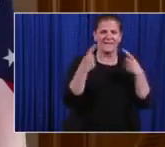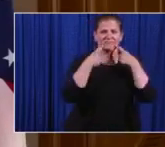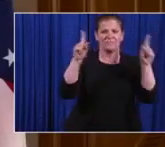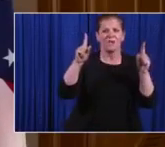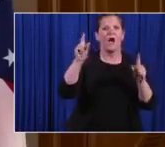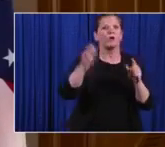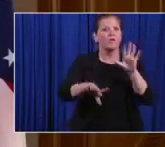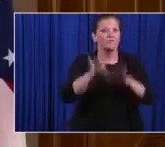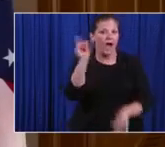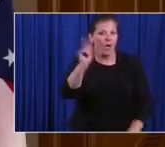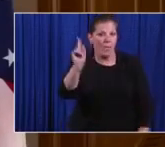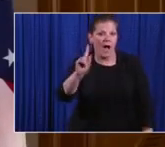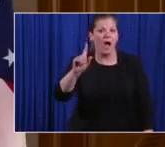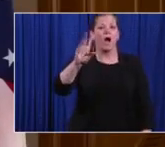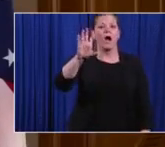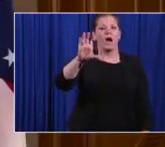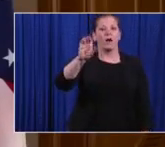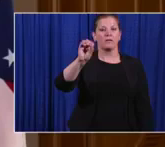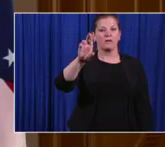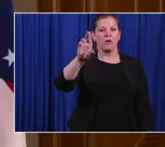coronavirus.ohio.gov. That's